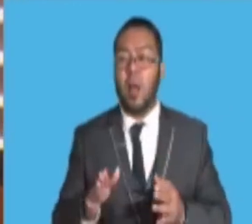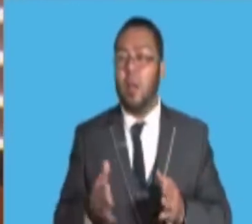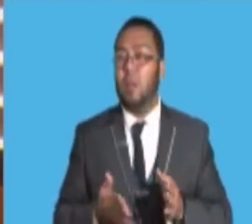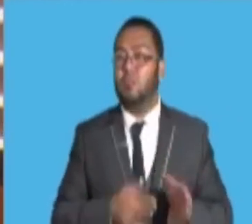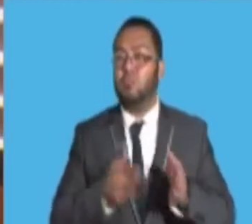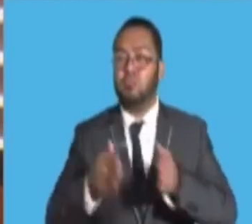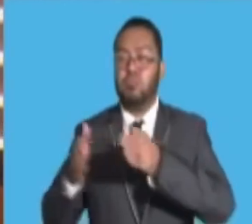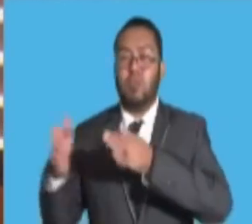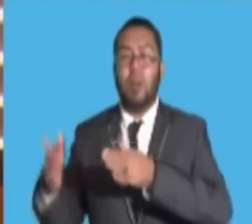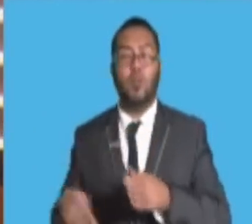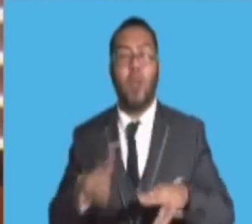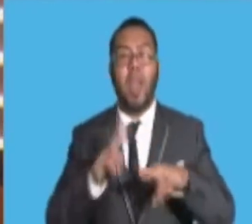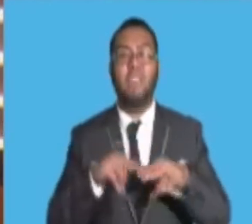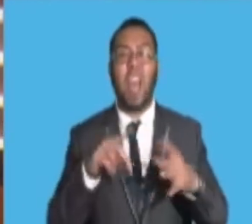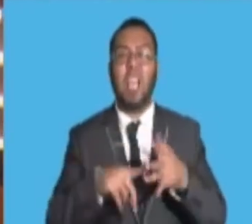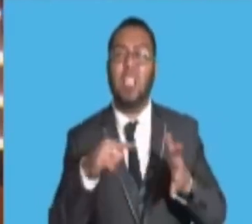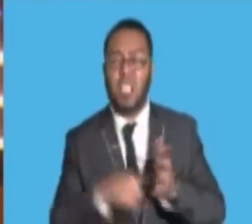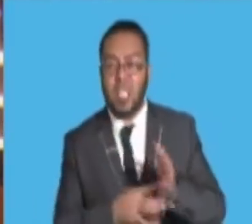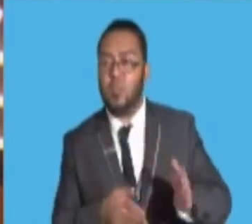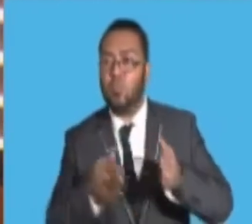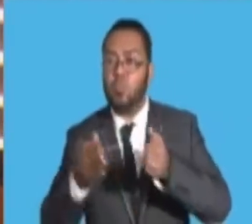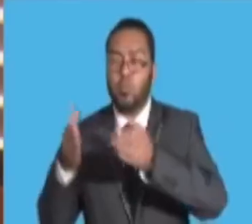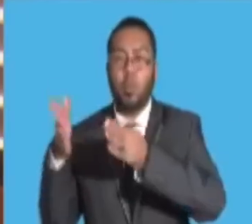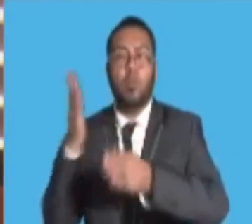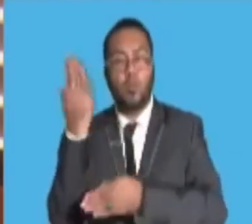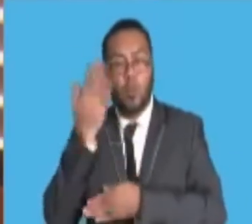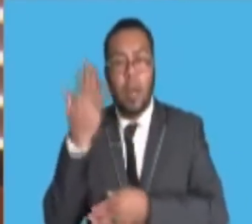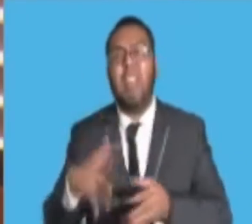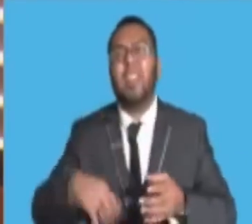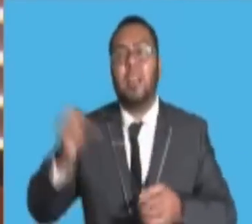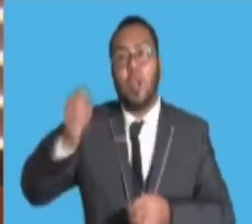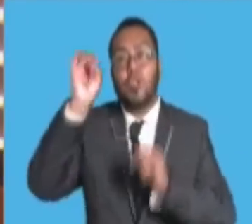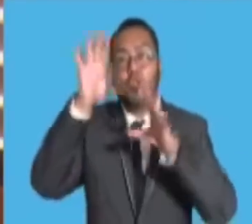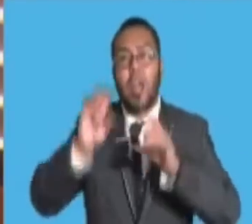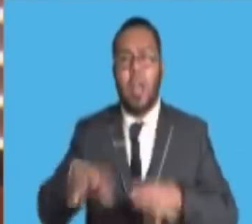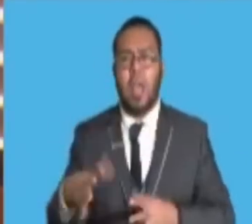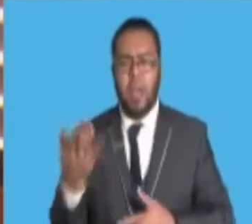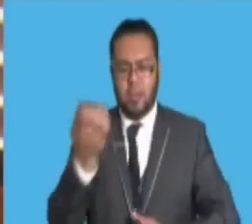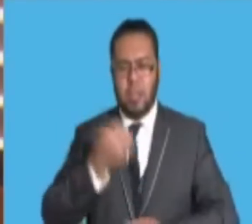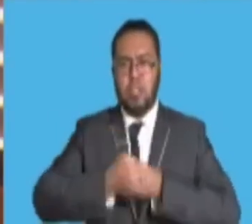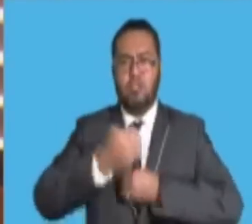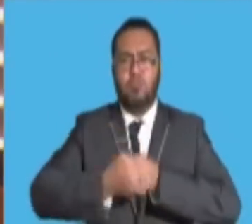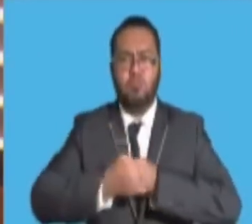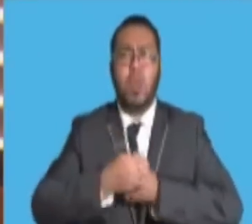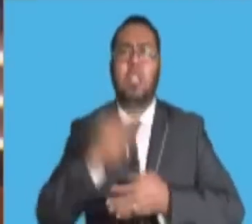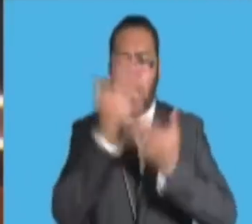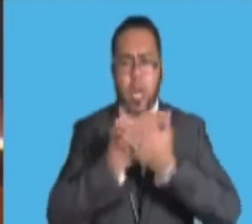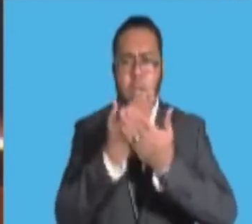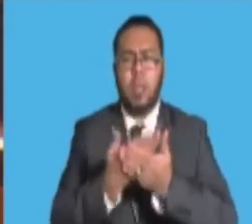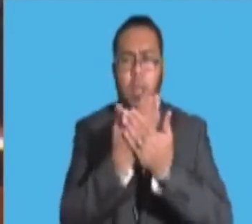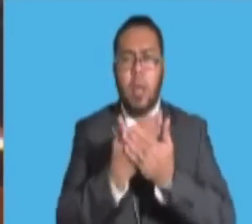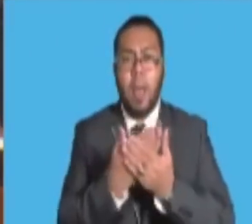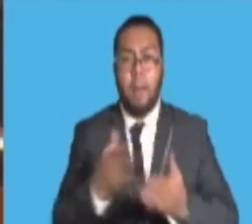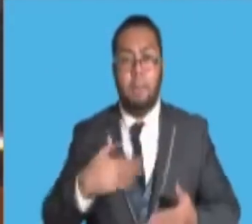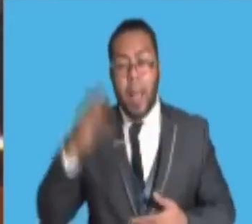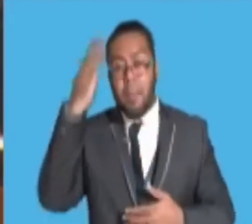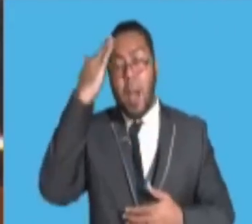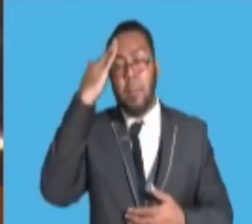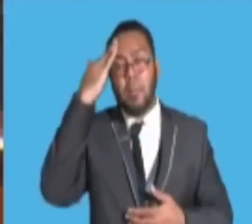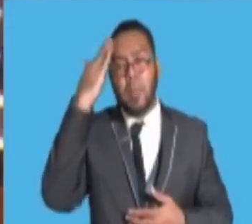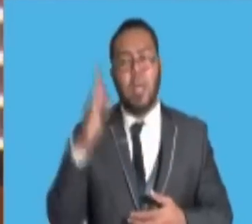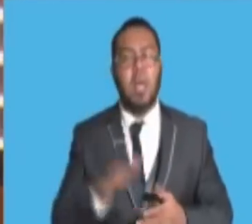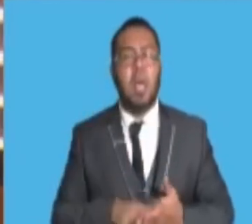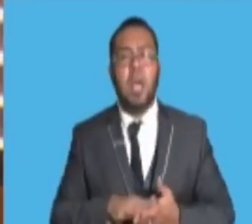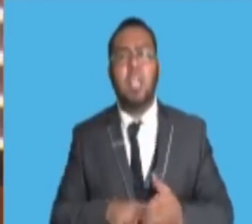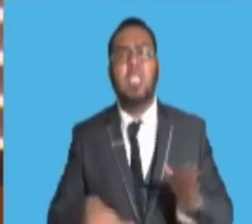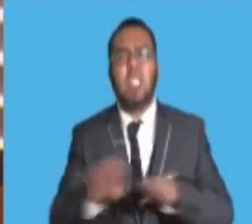Fiji Institute of Technology and took himself to Australia to further his studies in engineering. My mother was raised by her stepfather, Master